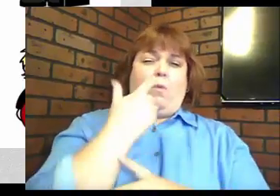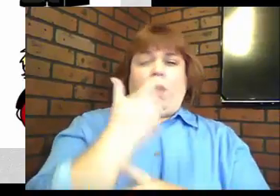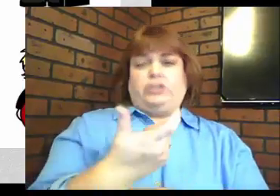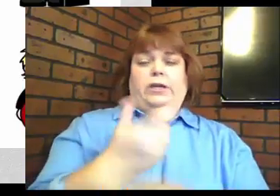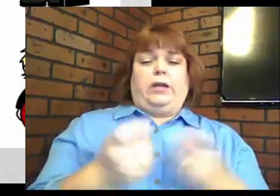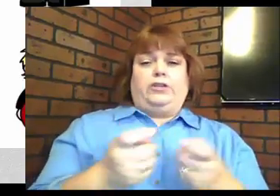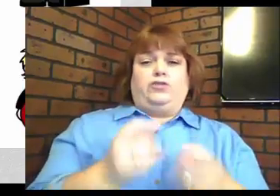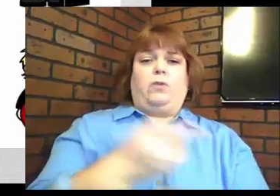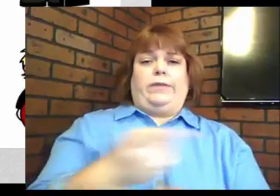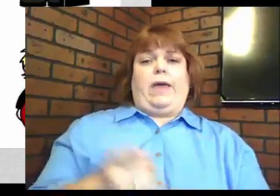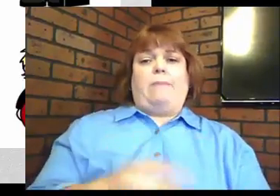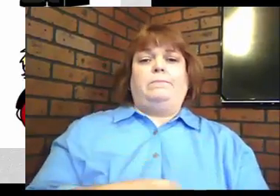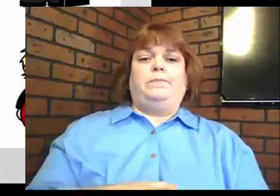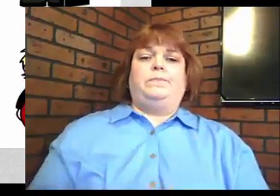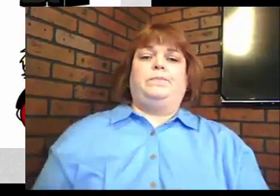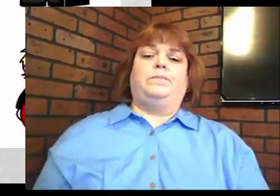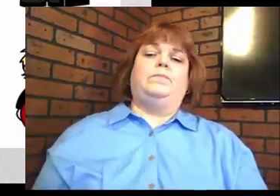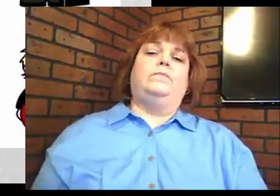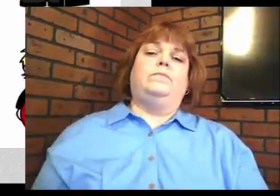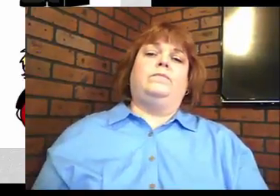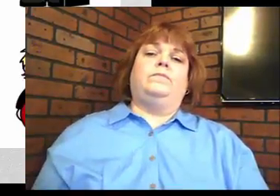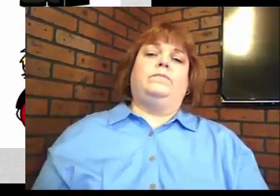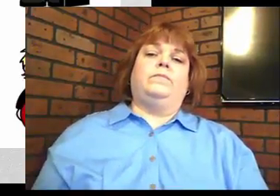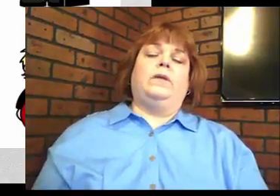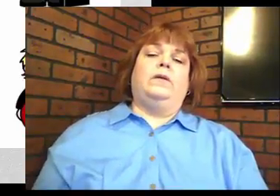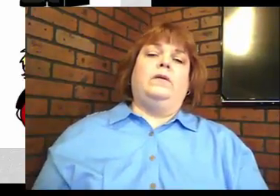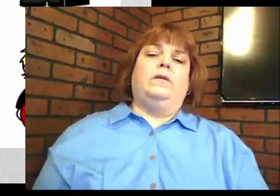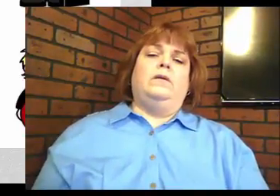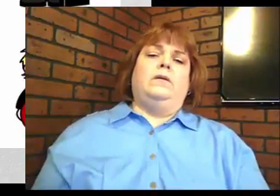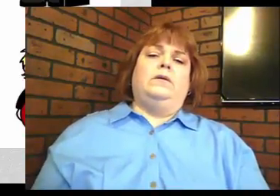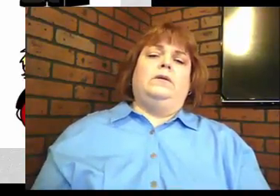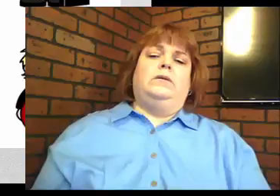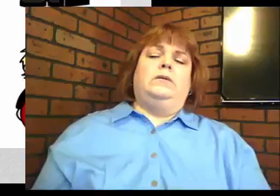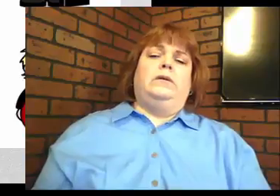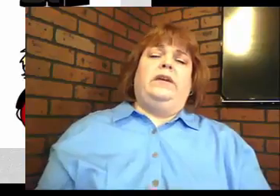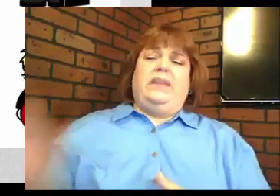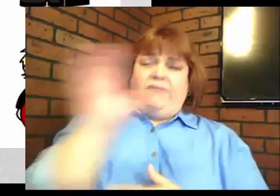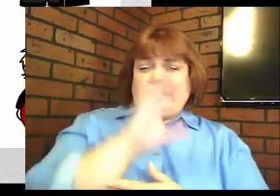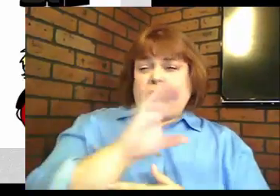city. The function is protection.